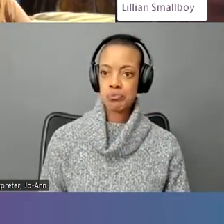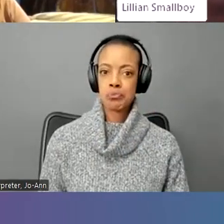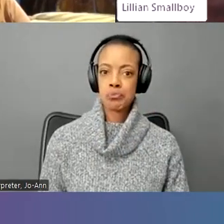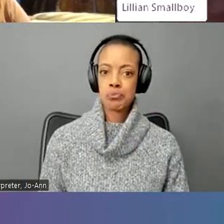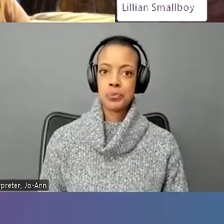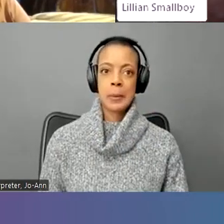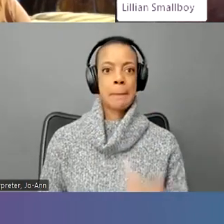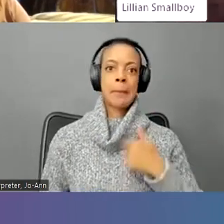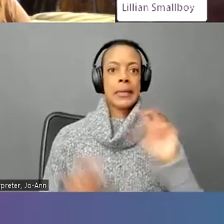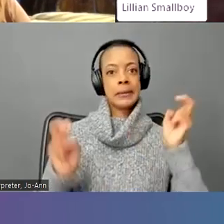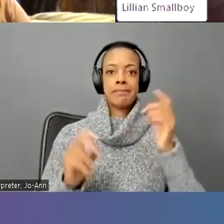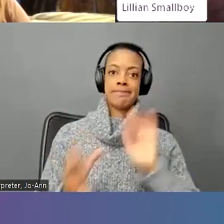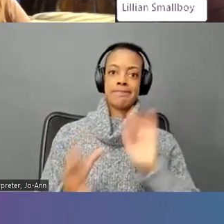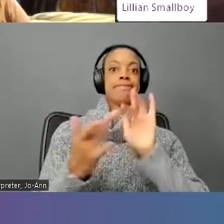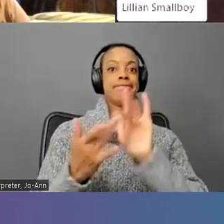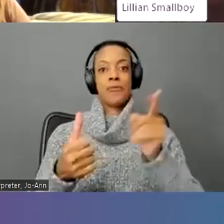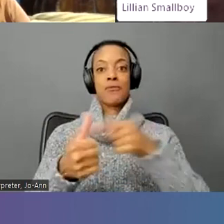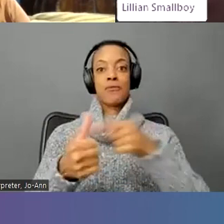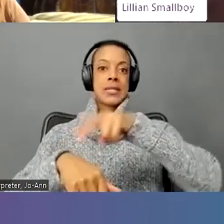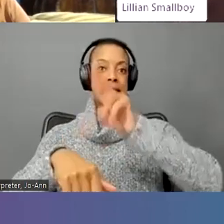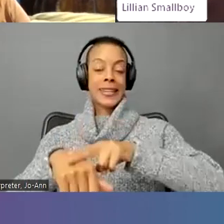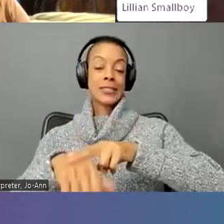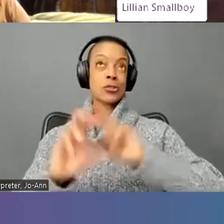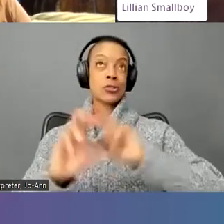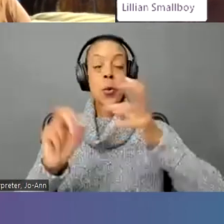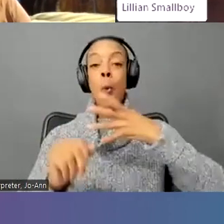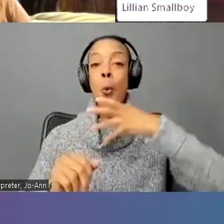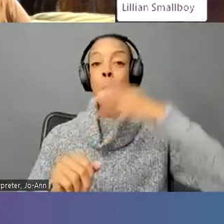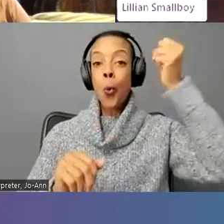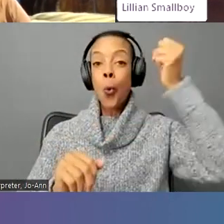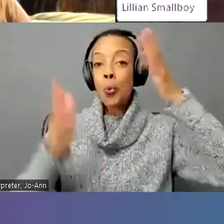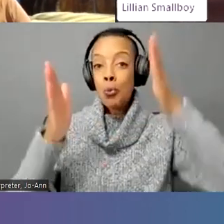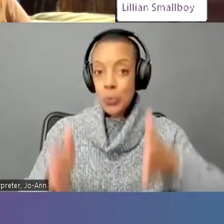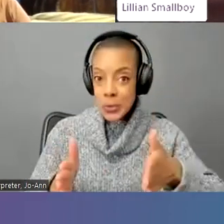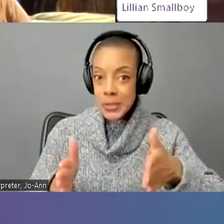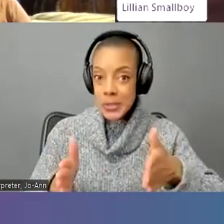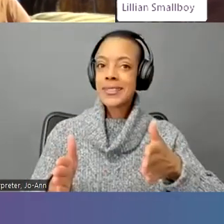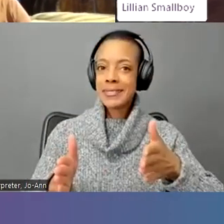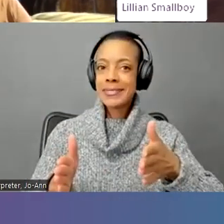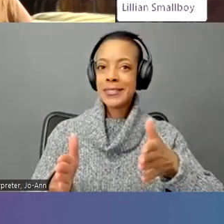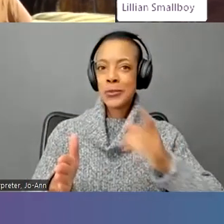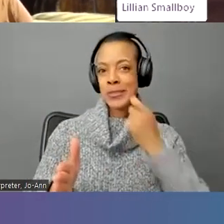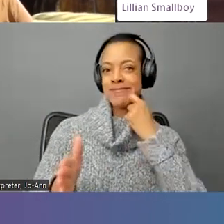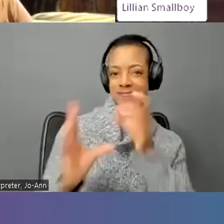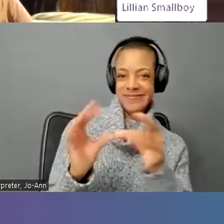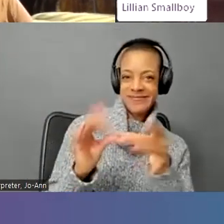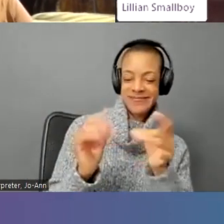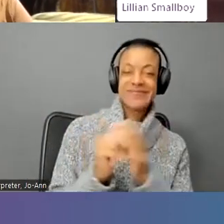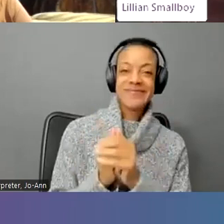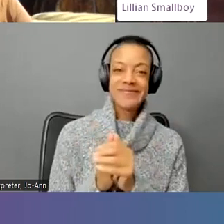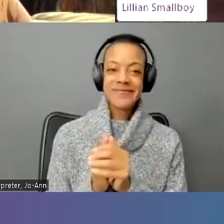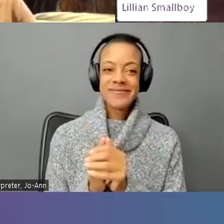Nations I guess older person, from building on what you were mentioning when you last